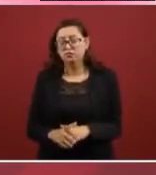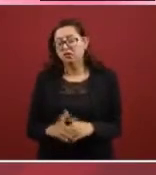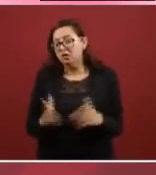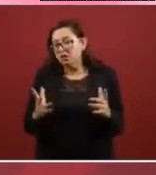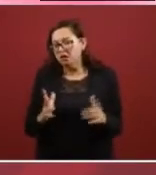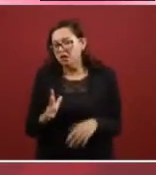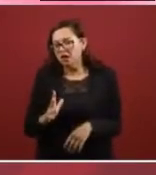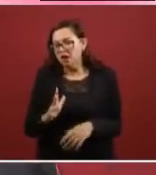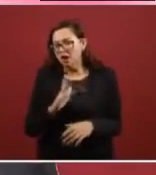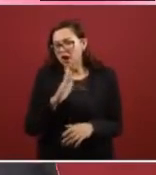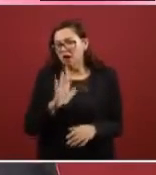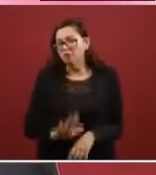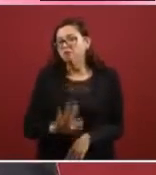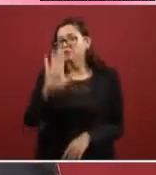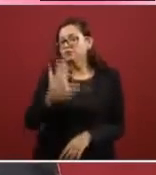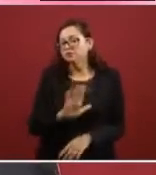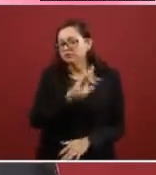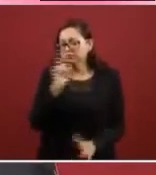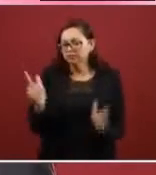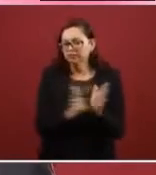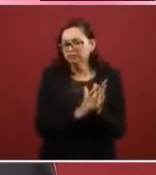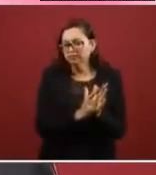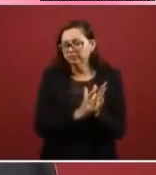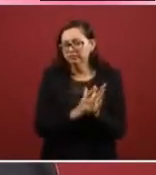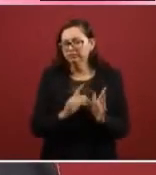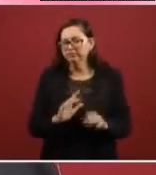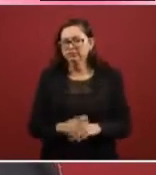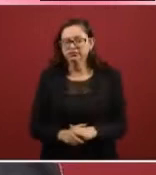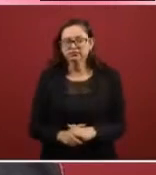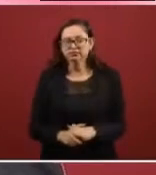The unwritten rules. Ahora